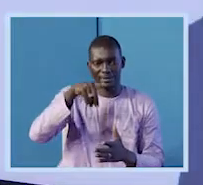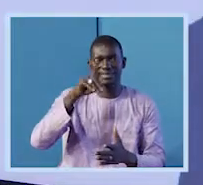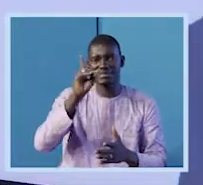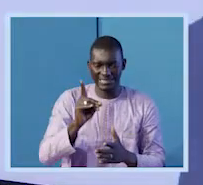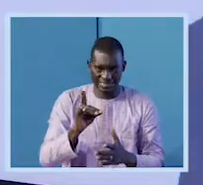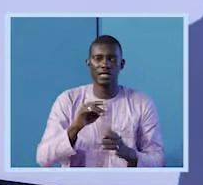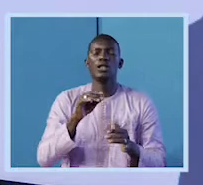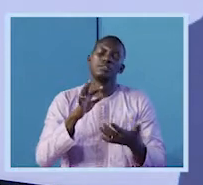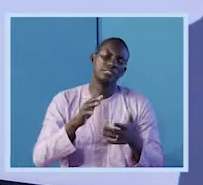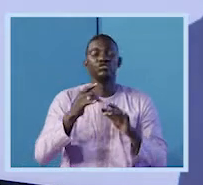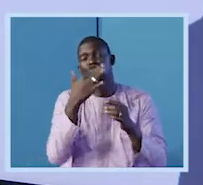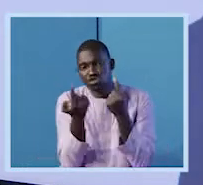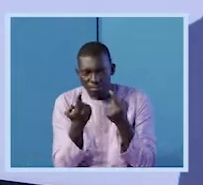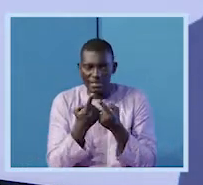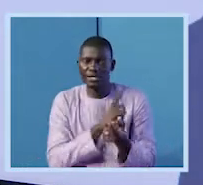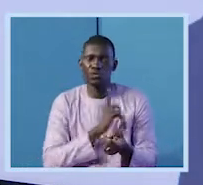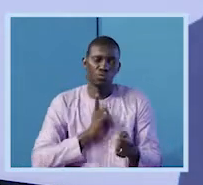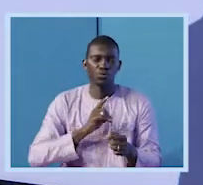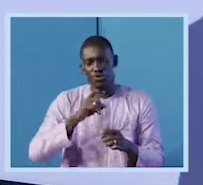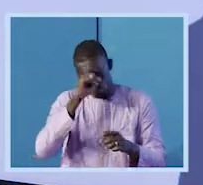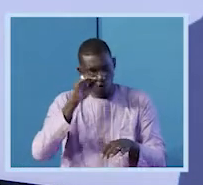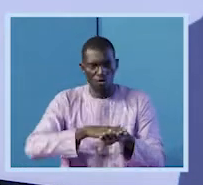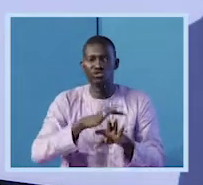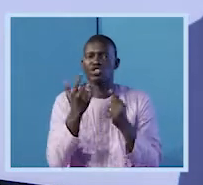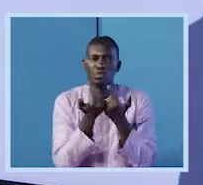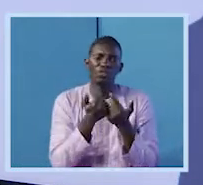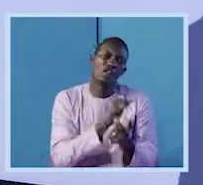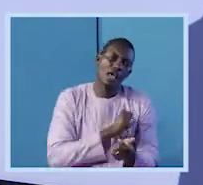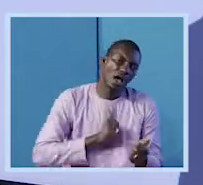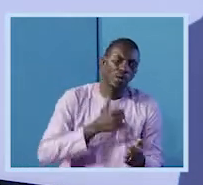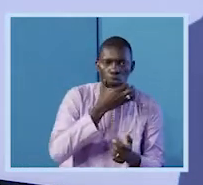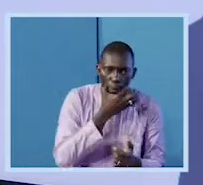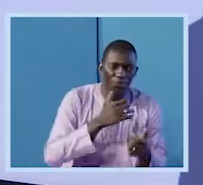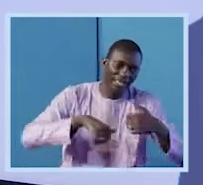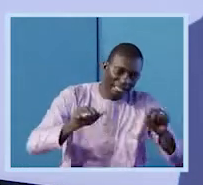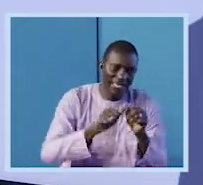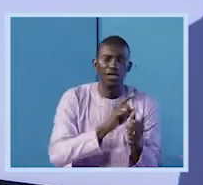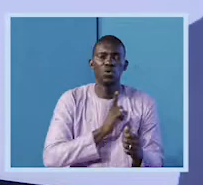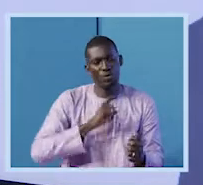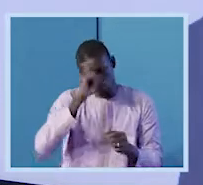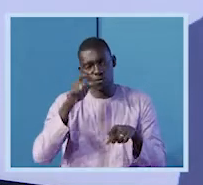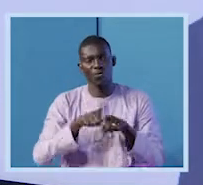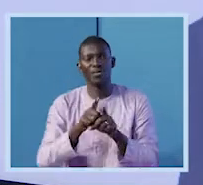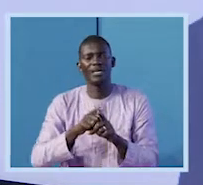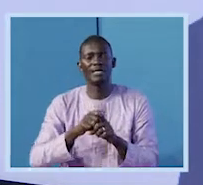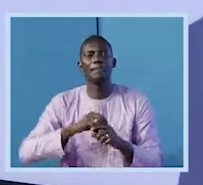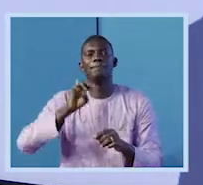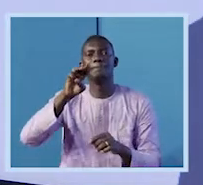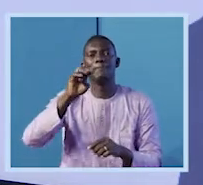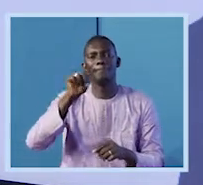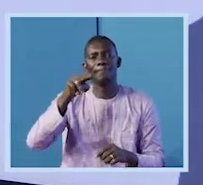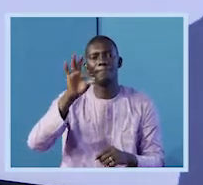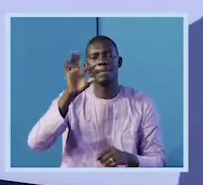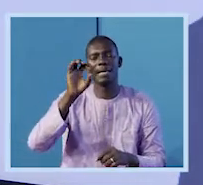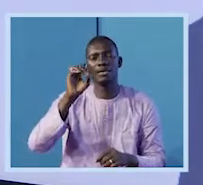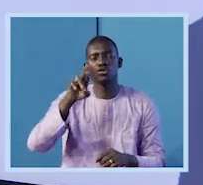Yes. So this is something that we work on some of our weak areas. We work with mentors in people who have been sign language